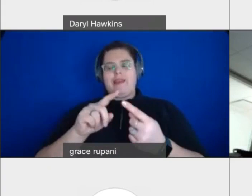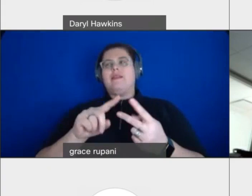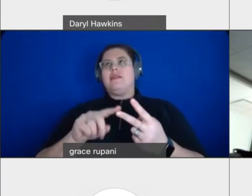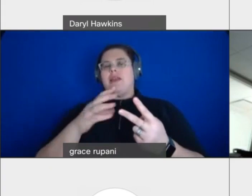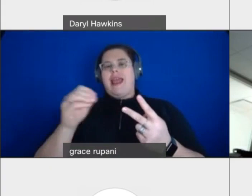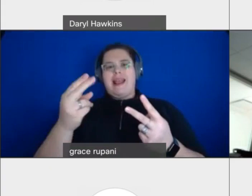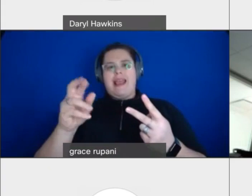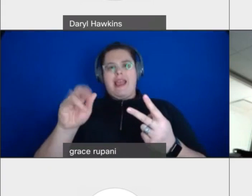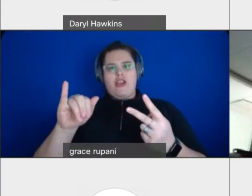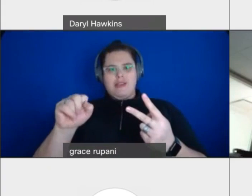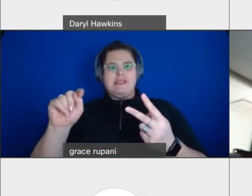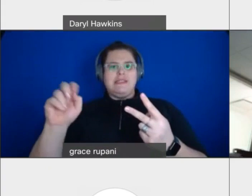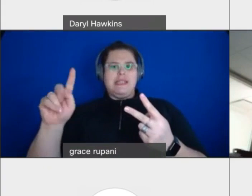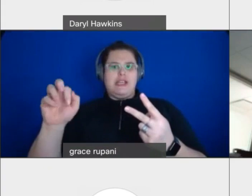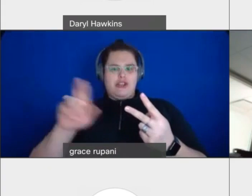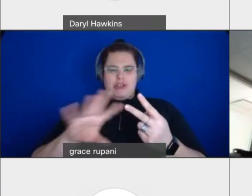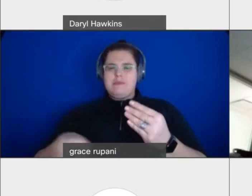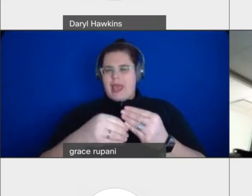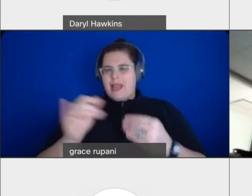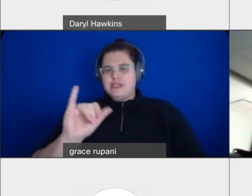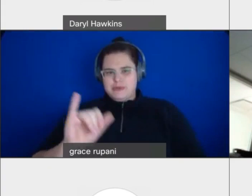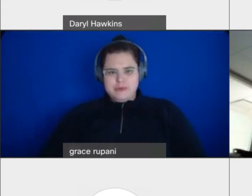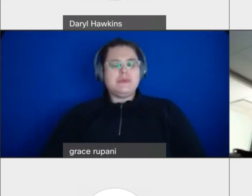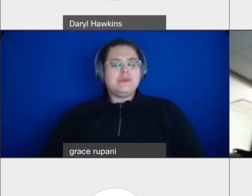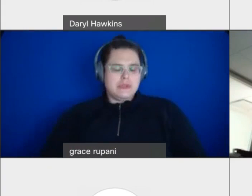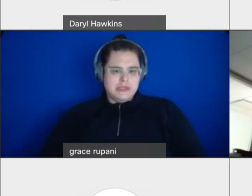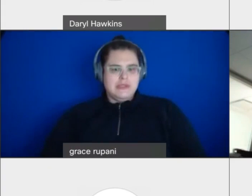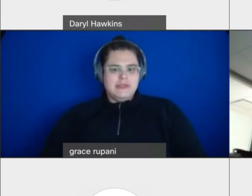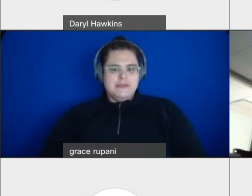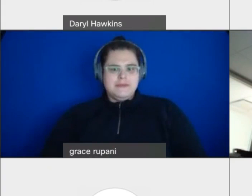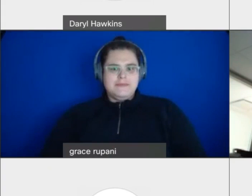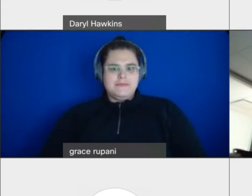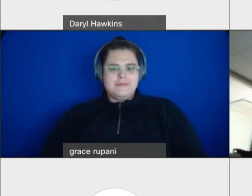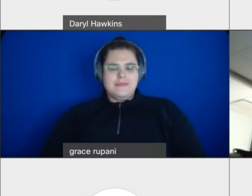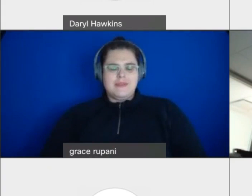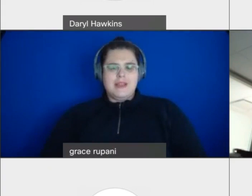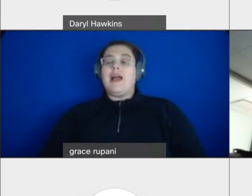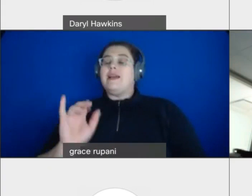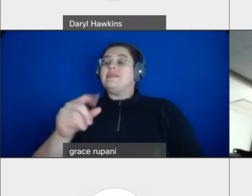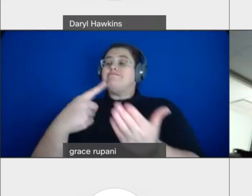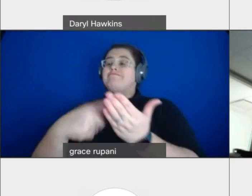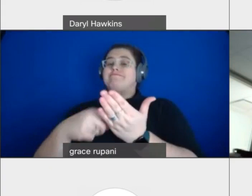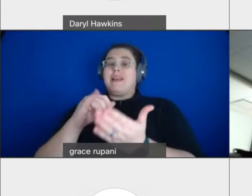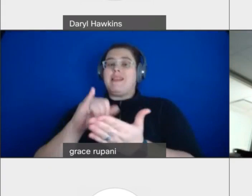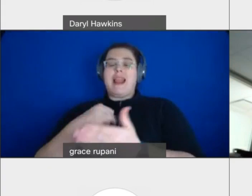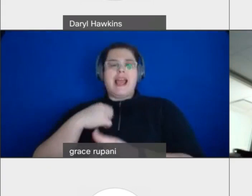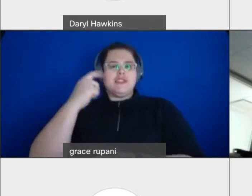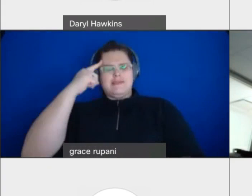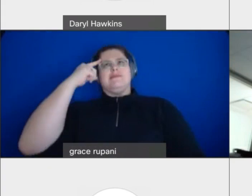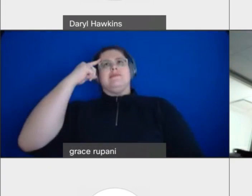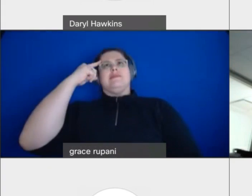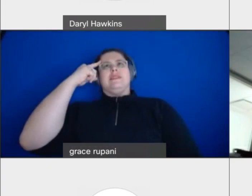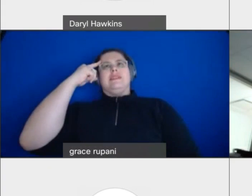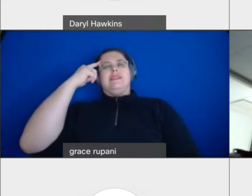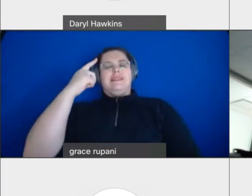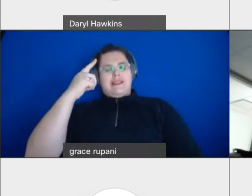We may actually go and that just triggered a thought in my mind for no particular reason at all,